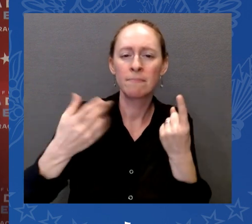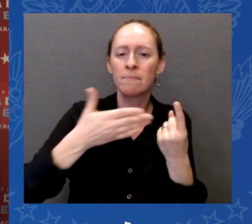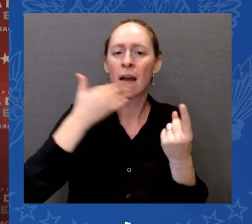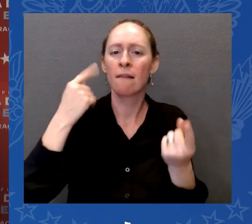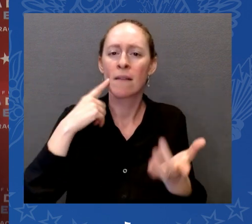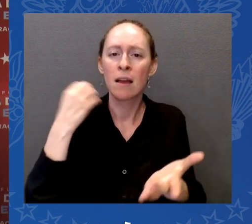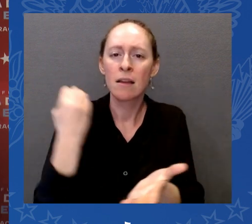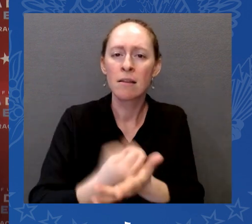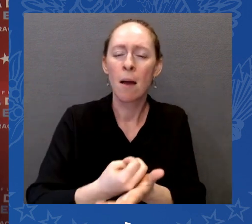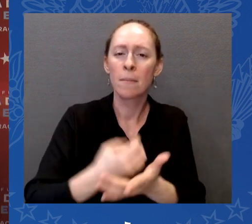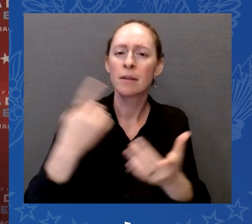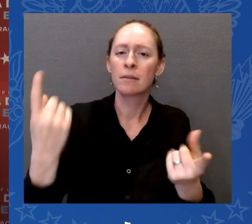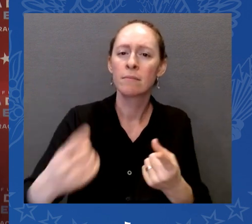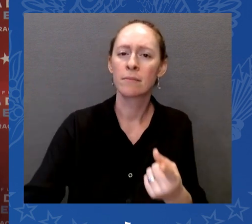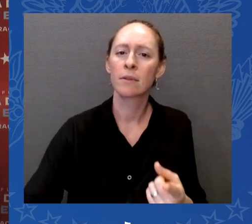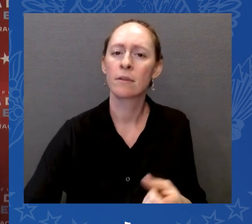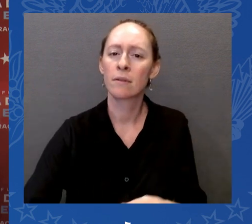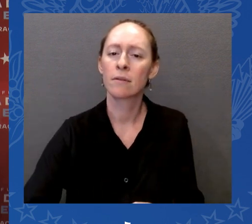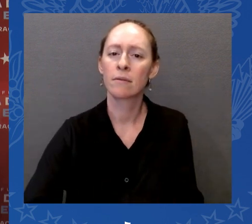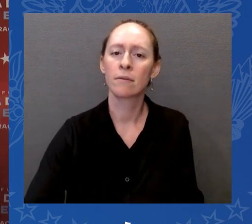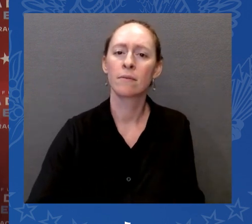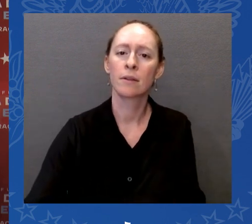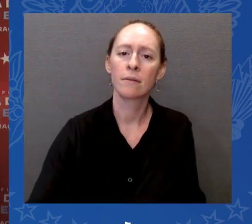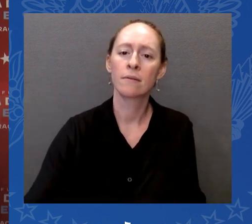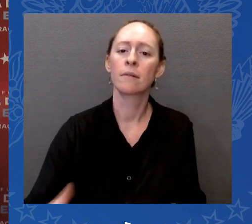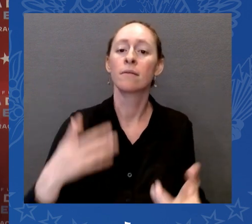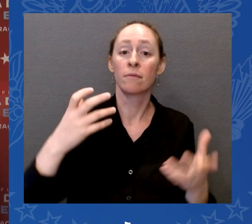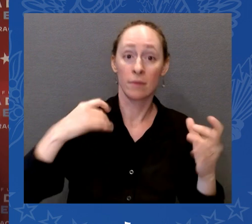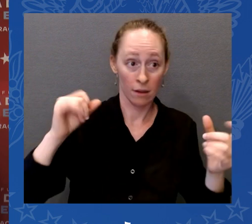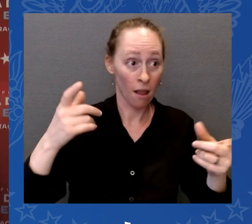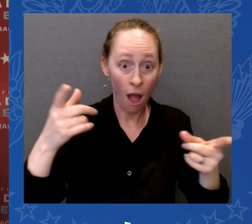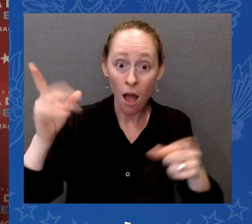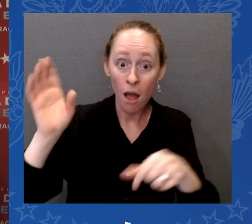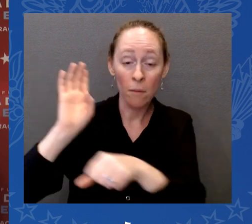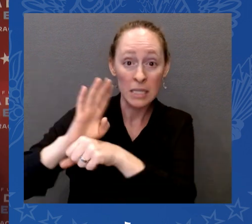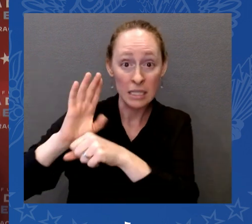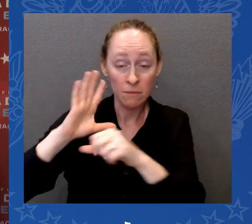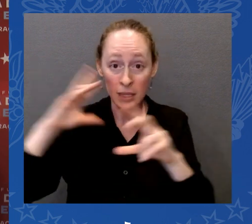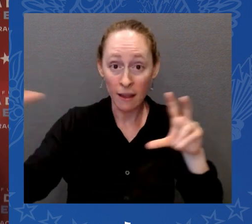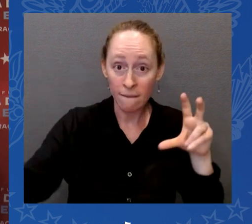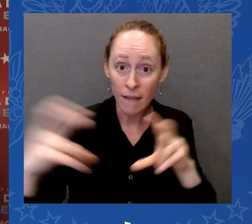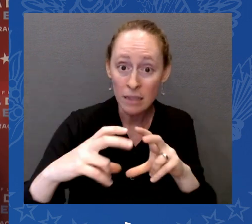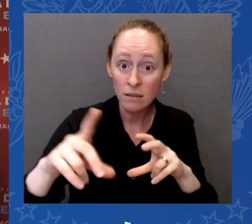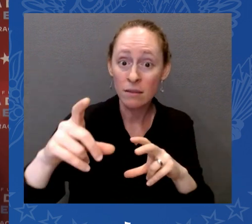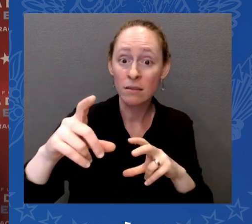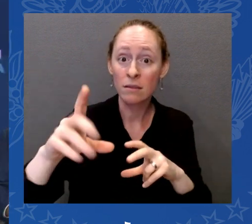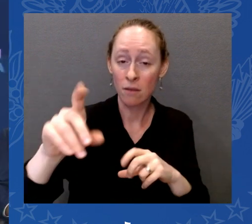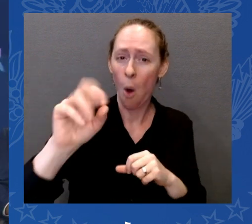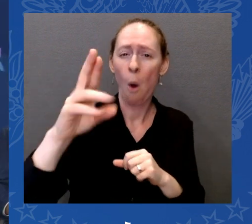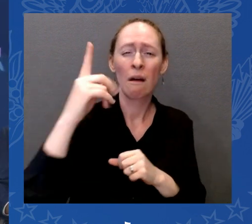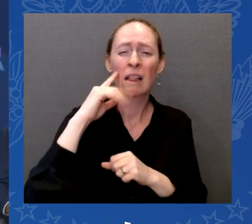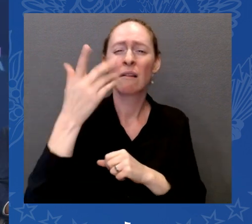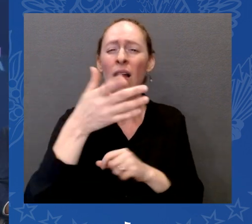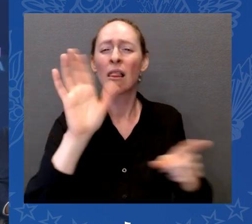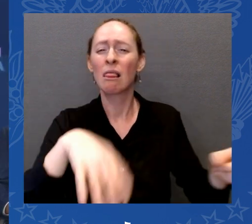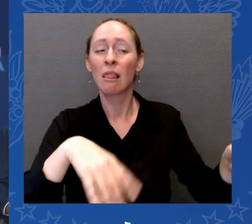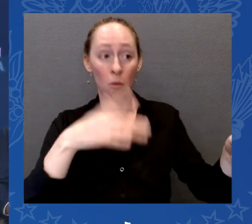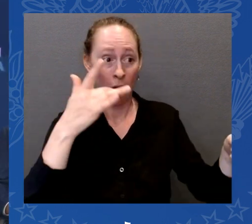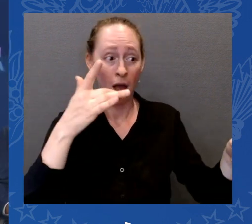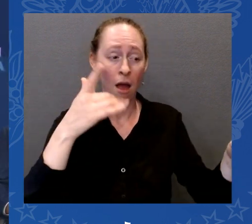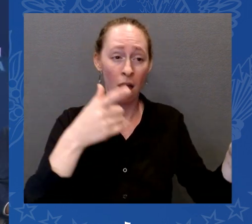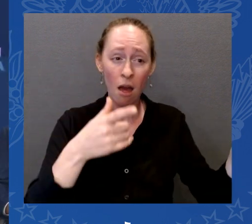getting in the game? The overwhelming answer is it encourages them to get in the game.